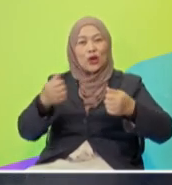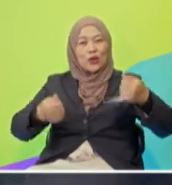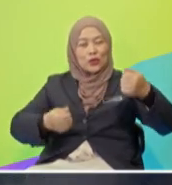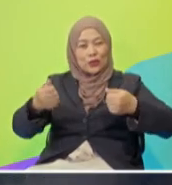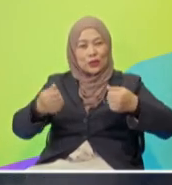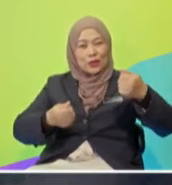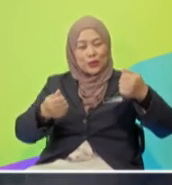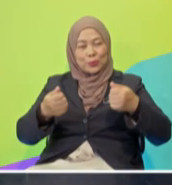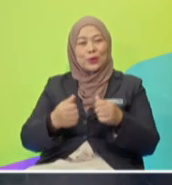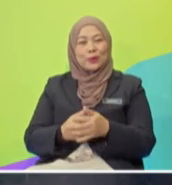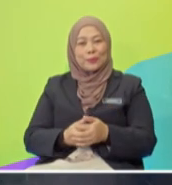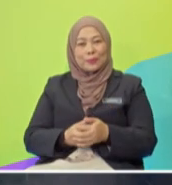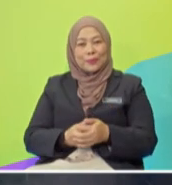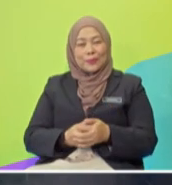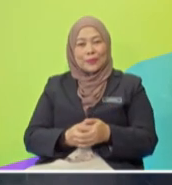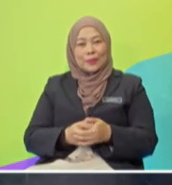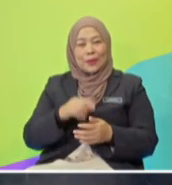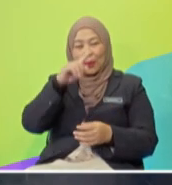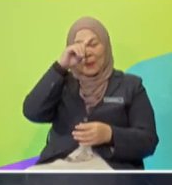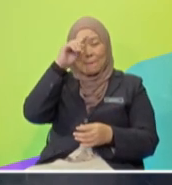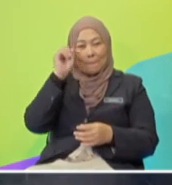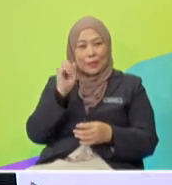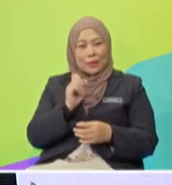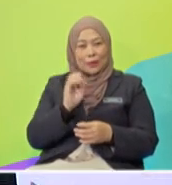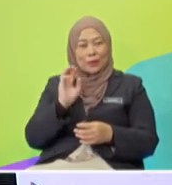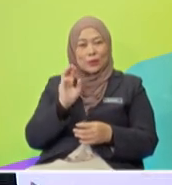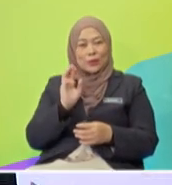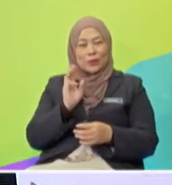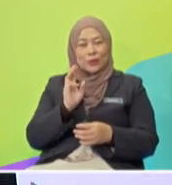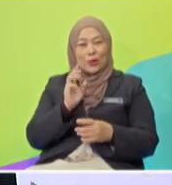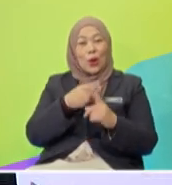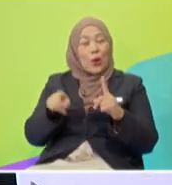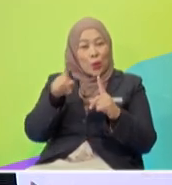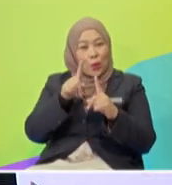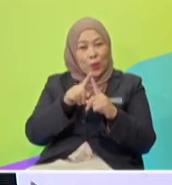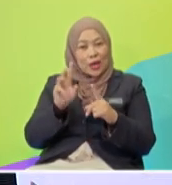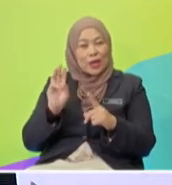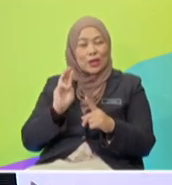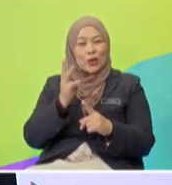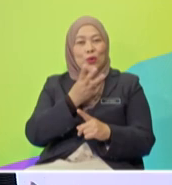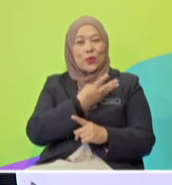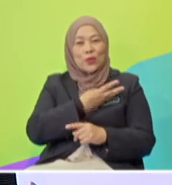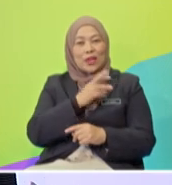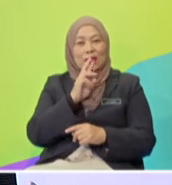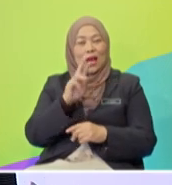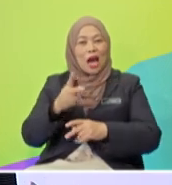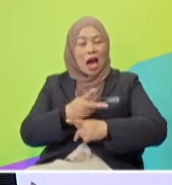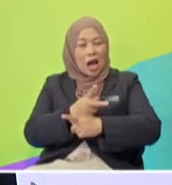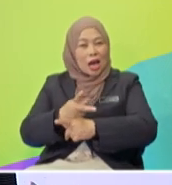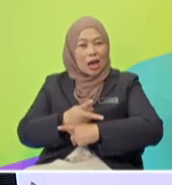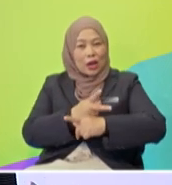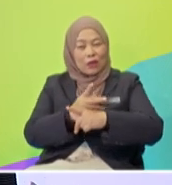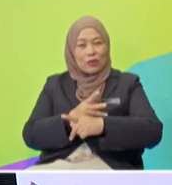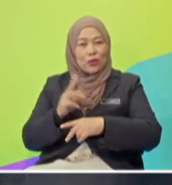careful, okay? Because when you are careful, you can avoid accidents. Okay,